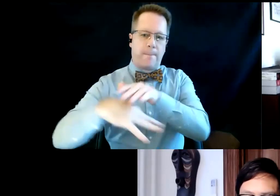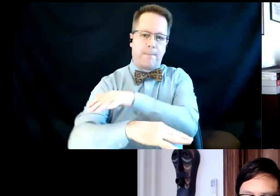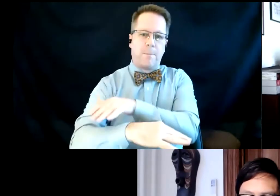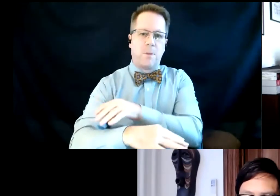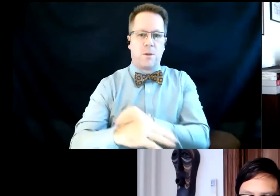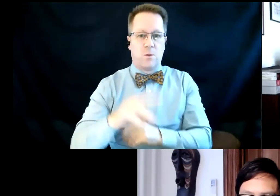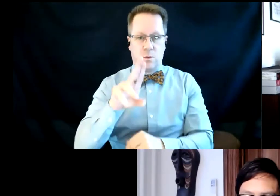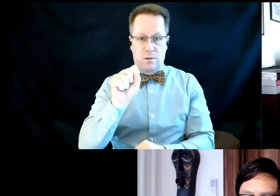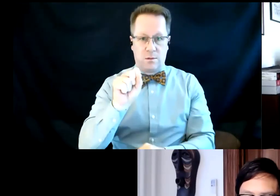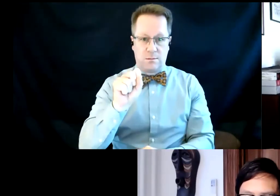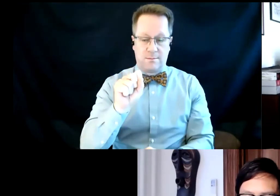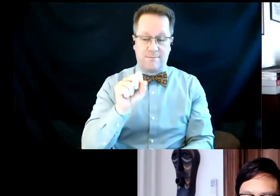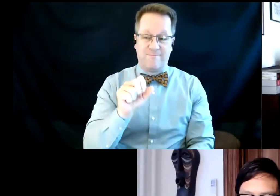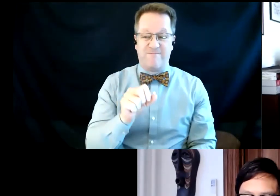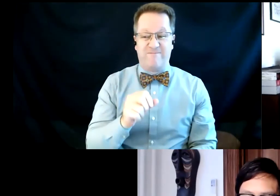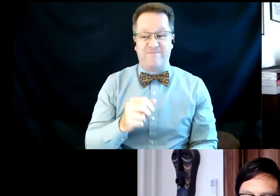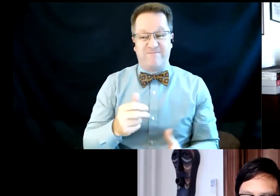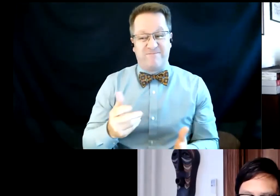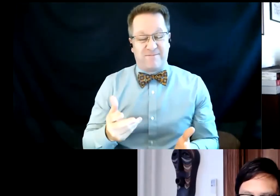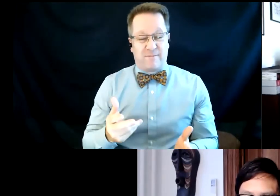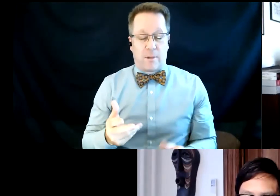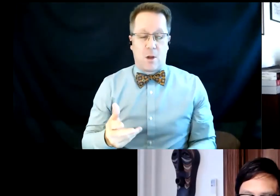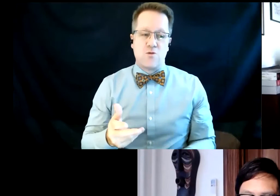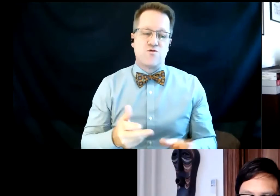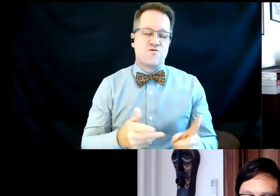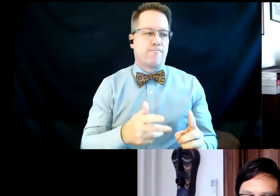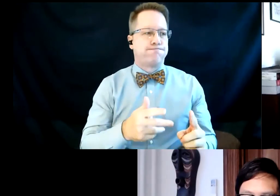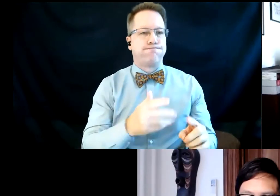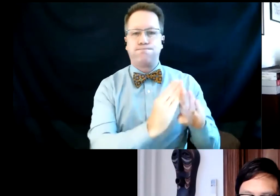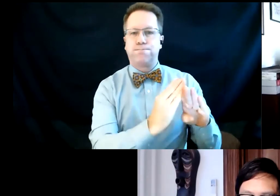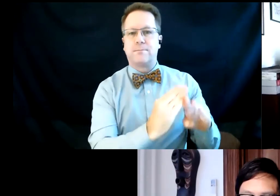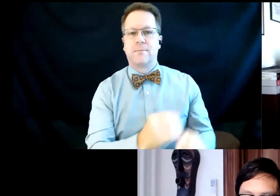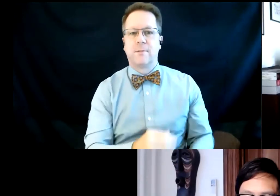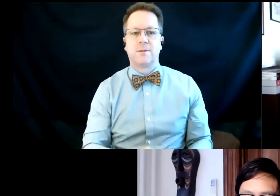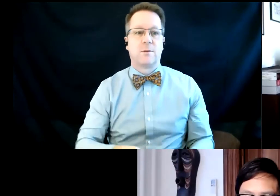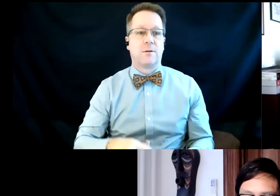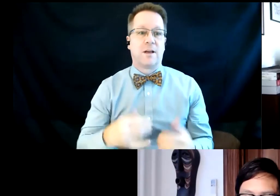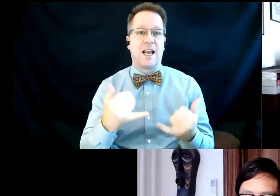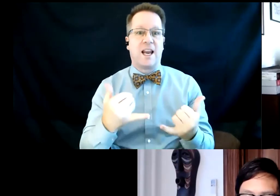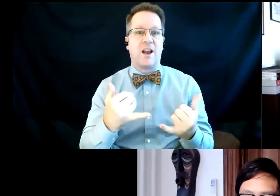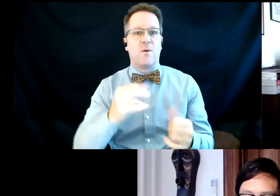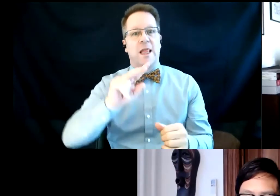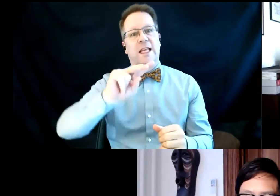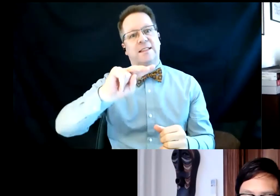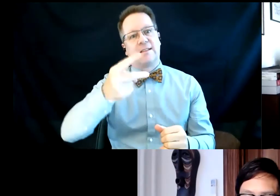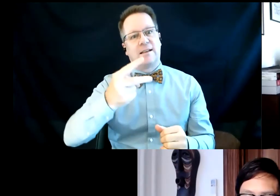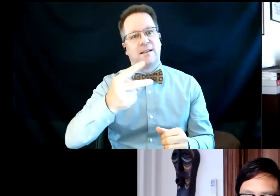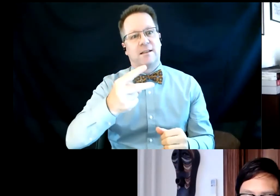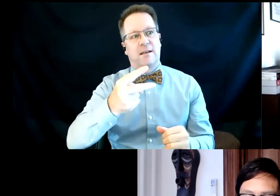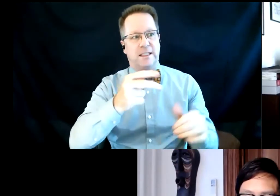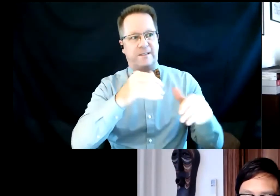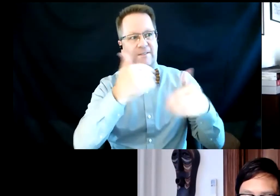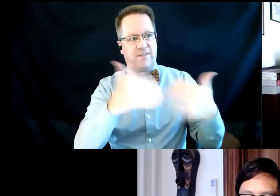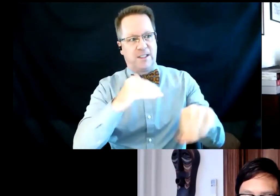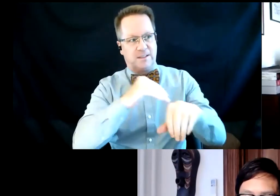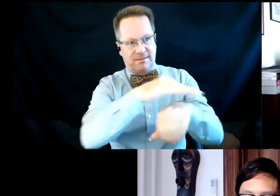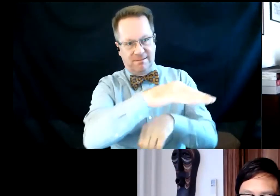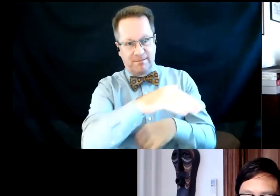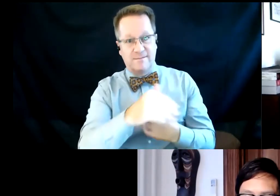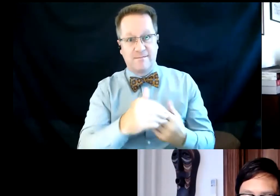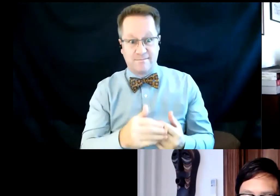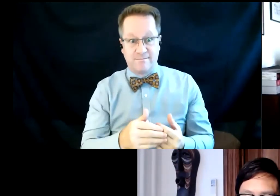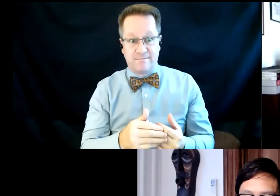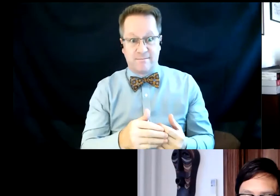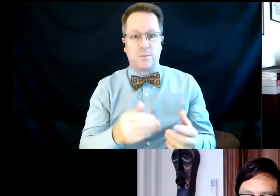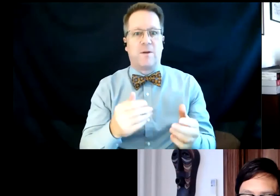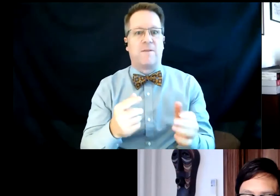brag about that, and we're going to talk about Census 2, now pending at the Supreme Court, submitted. But first, I also want to